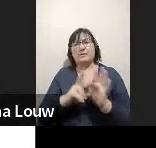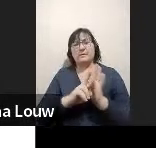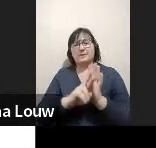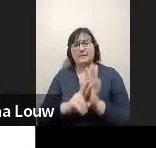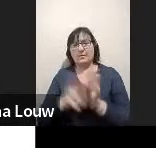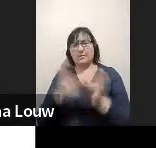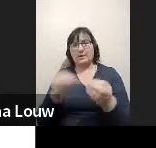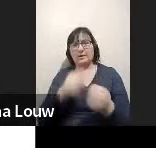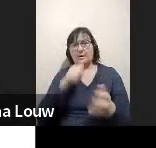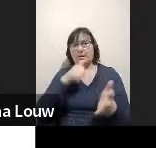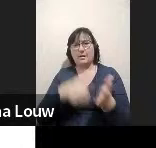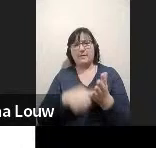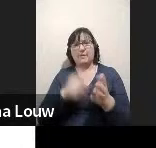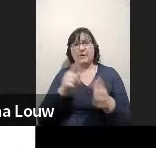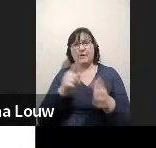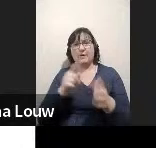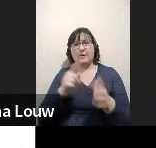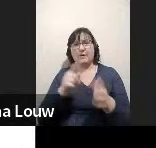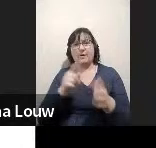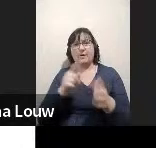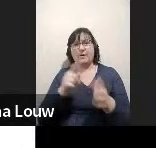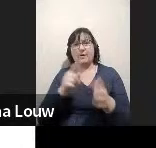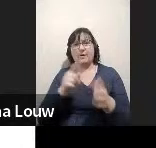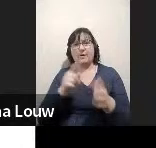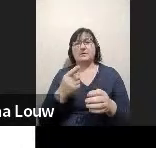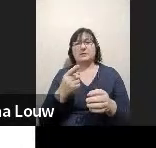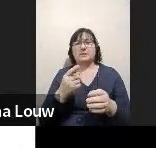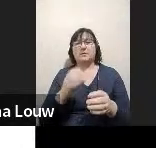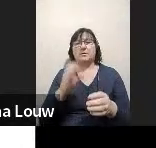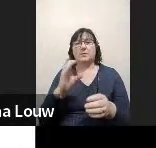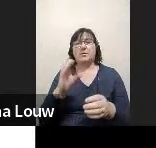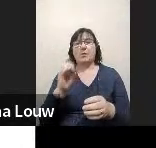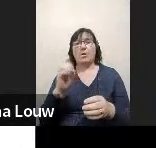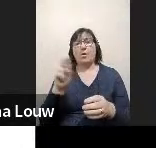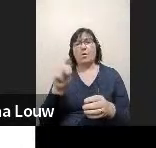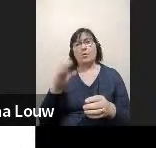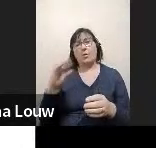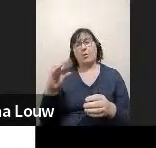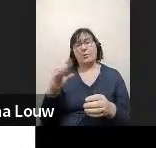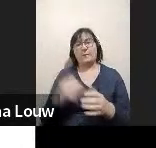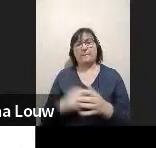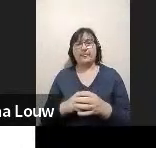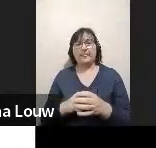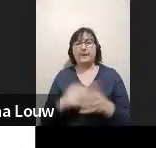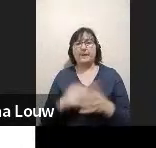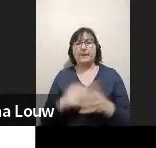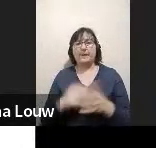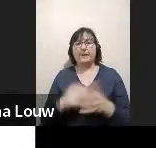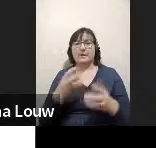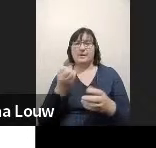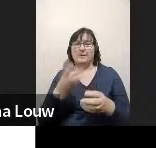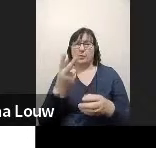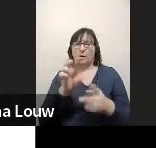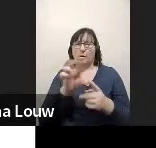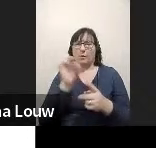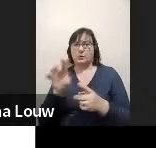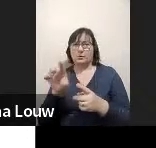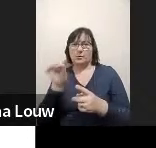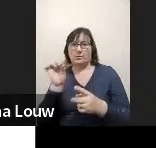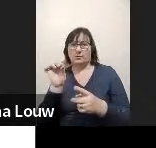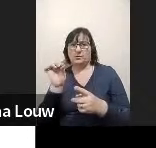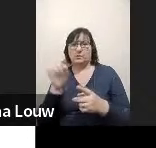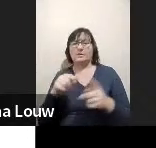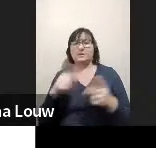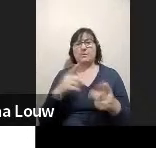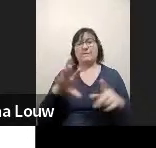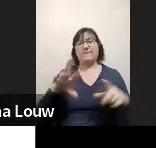saying concluded. Okay, so generally when it comes to that, it'll either give you two options. It'll either tell you that we concluded the process, or you